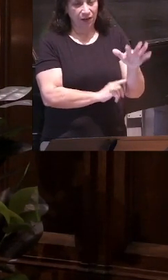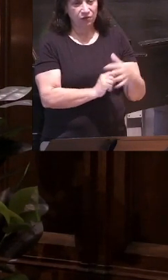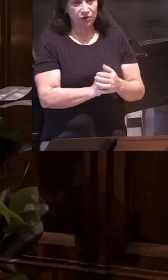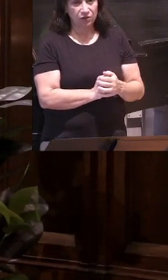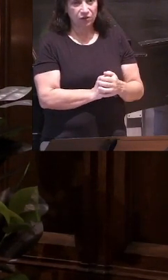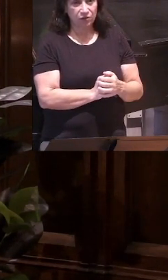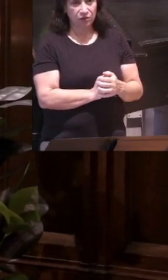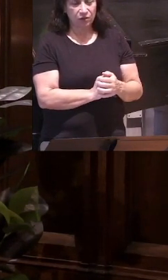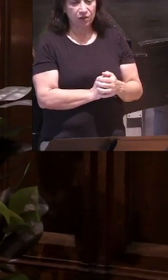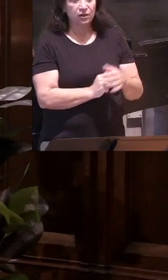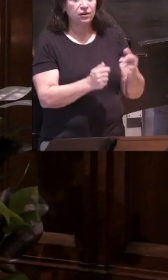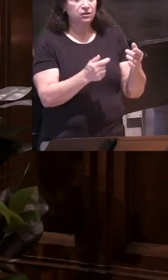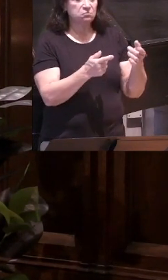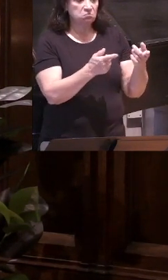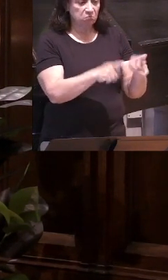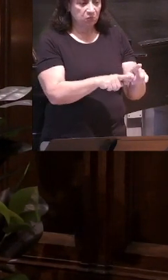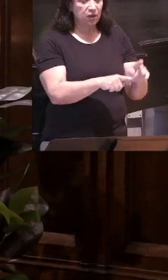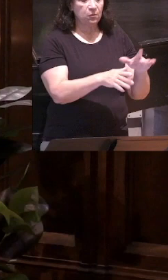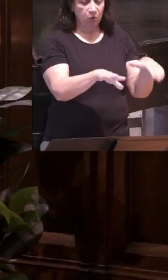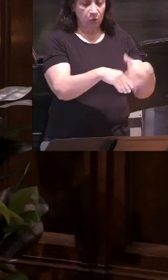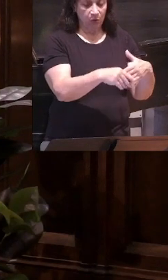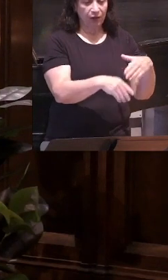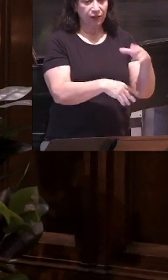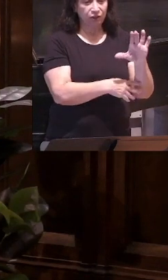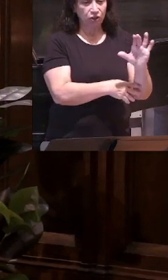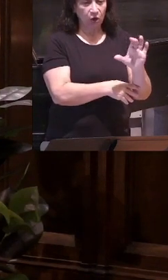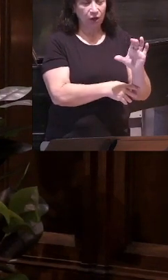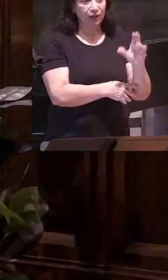1995, in Charlotte, North Carolina.